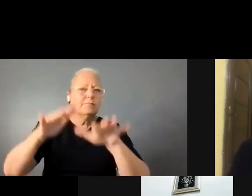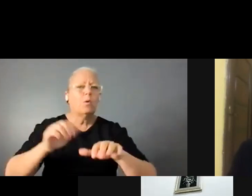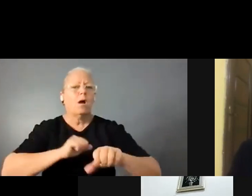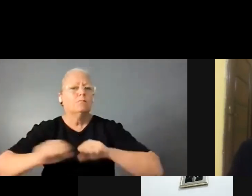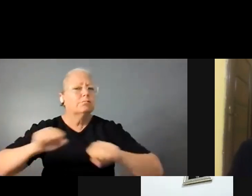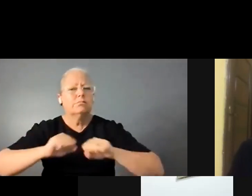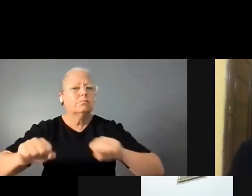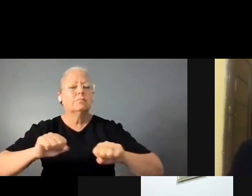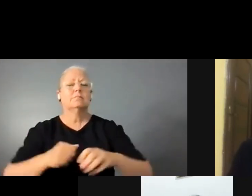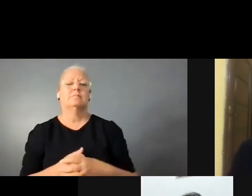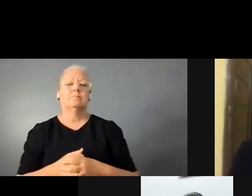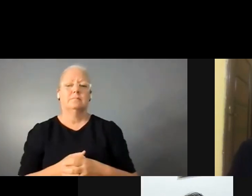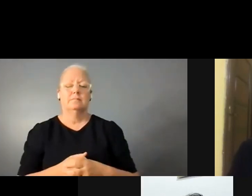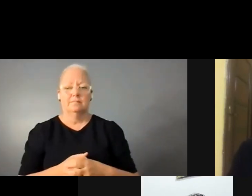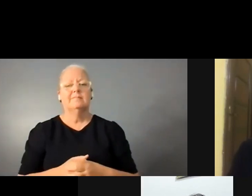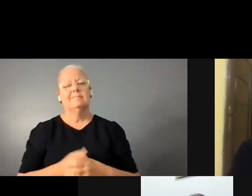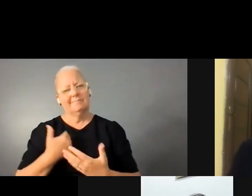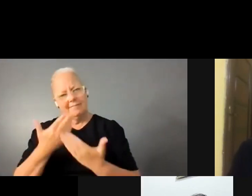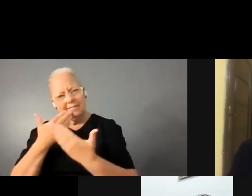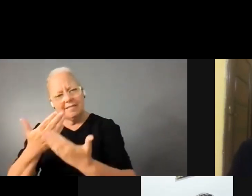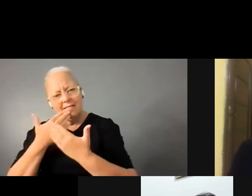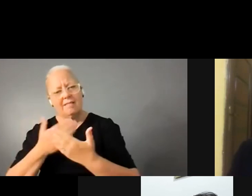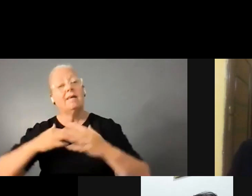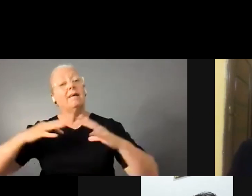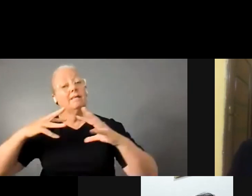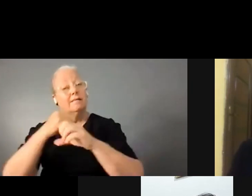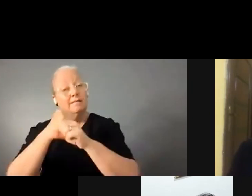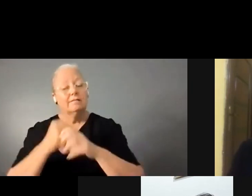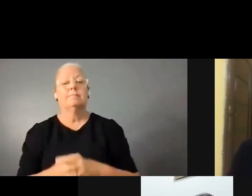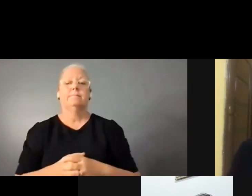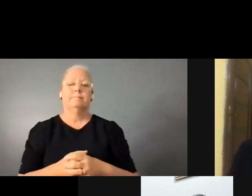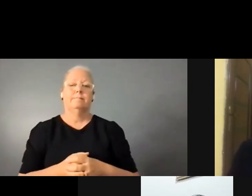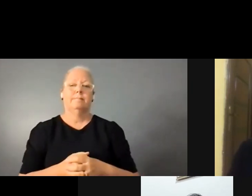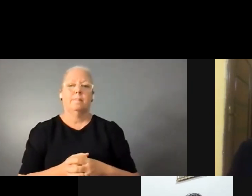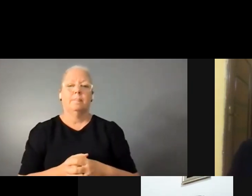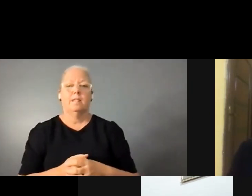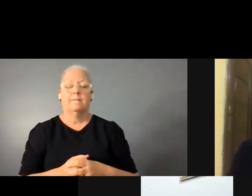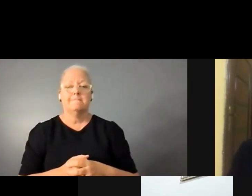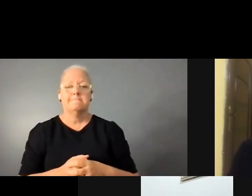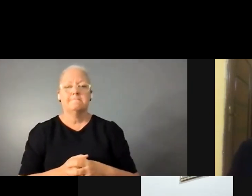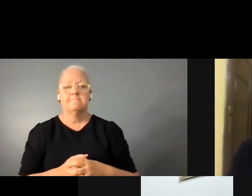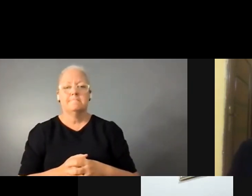So we thank Ahmed for this summary. Then Asma